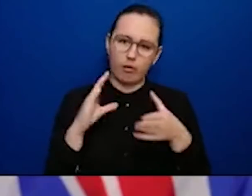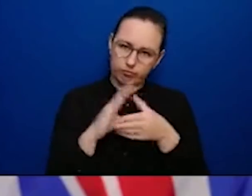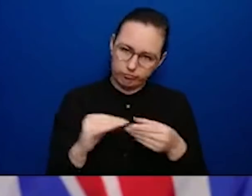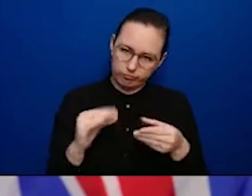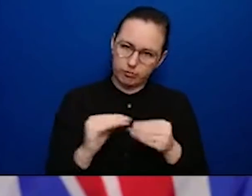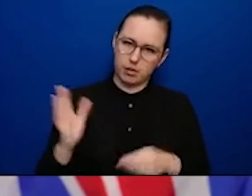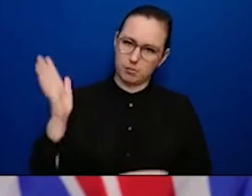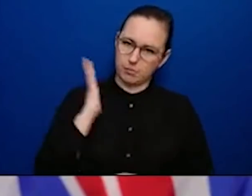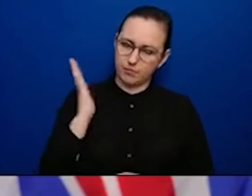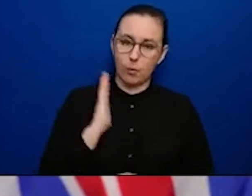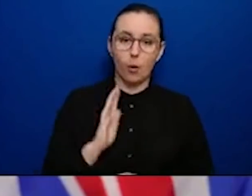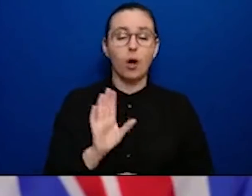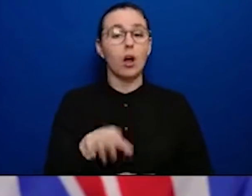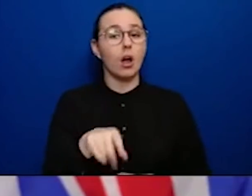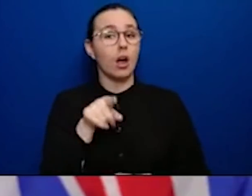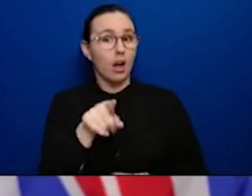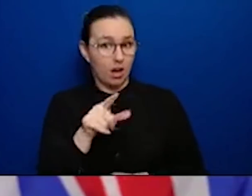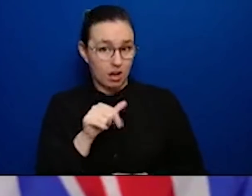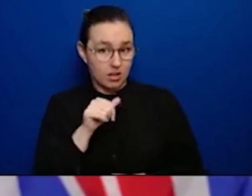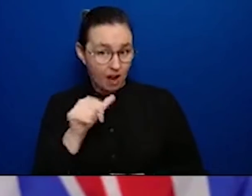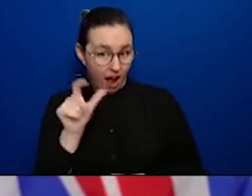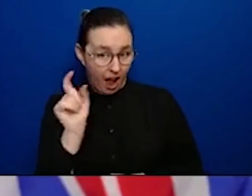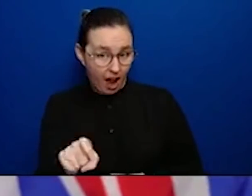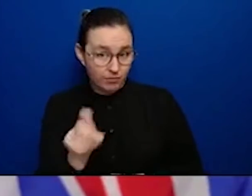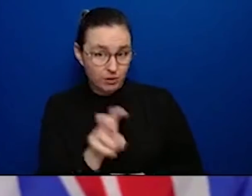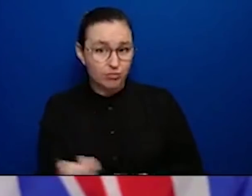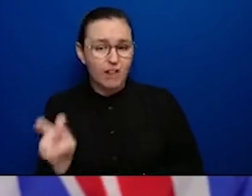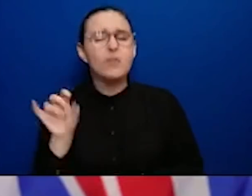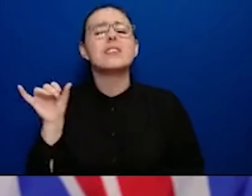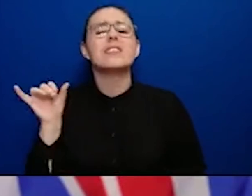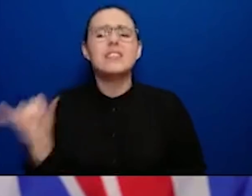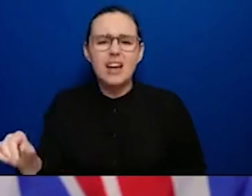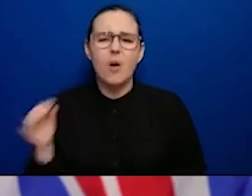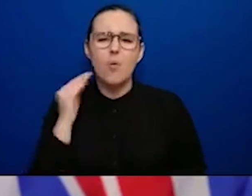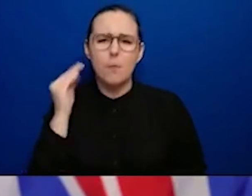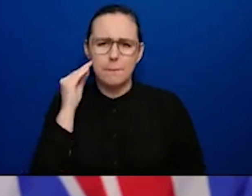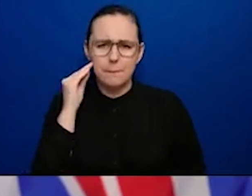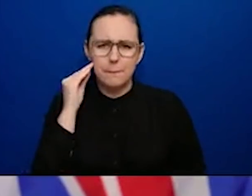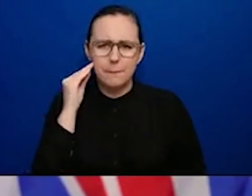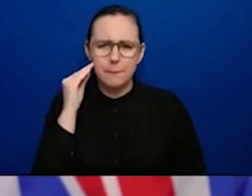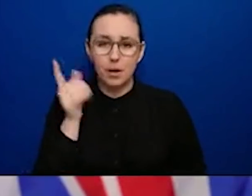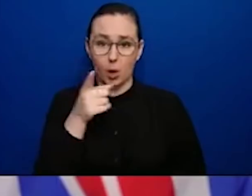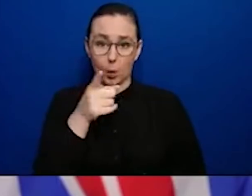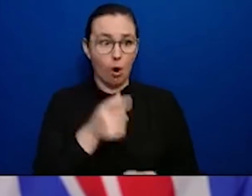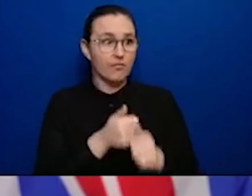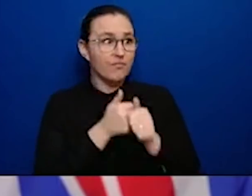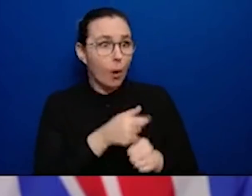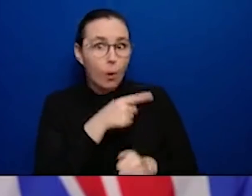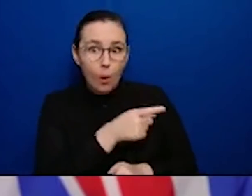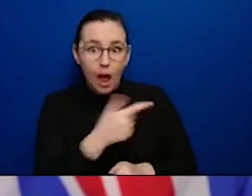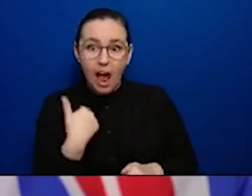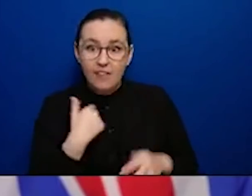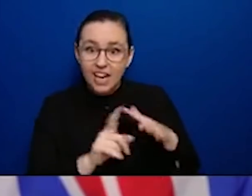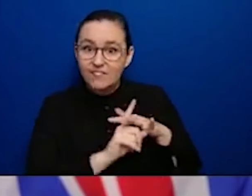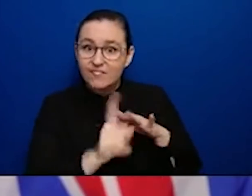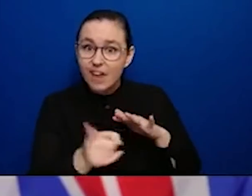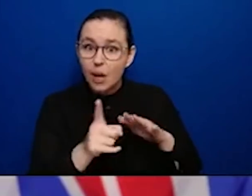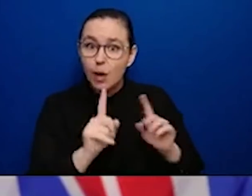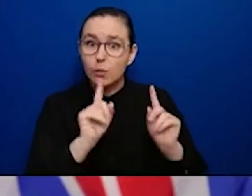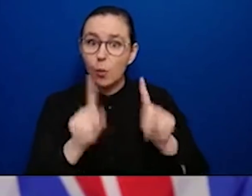right now and wait out this storm. And everyone needs to follow all evacuation orders and the instructions of local